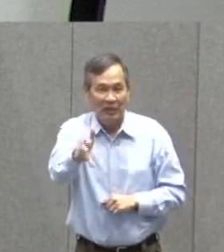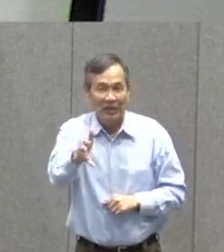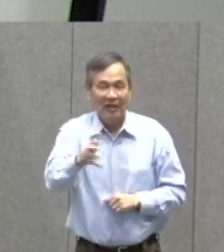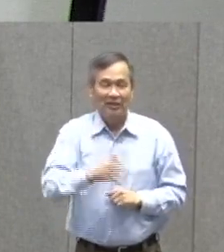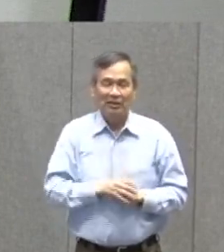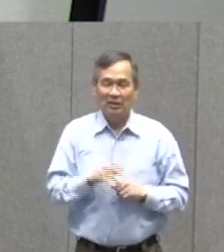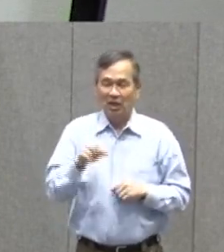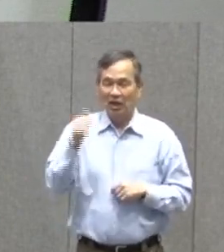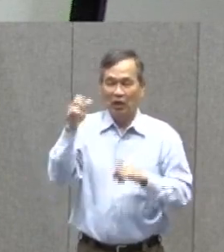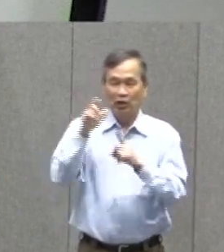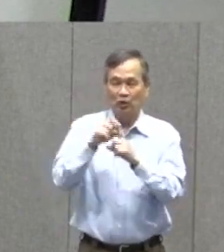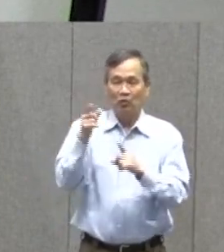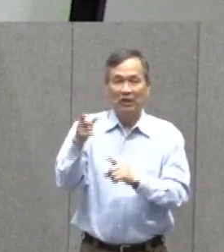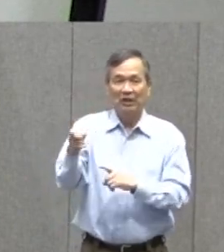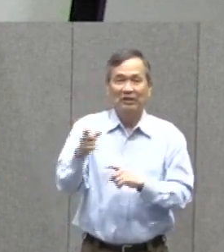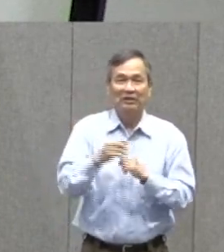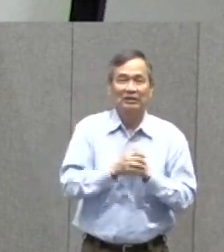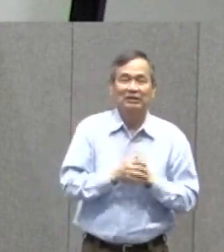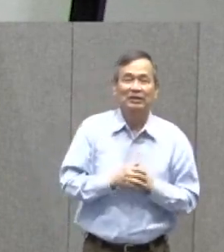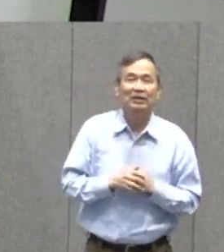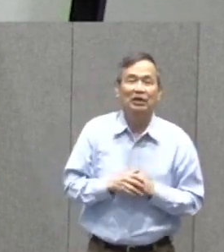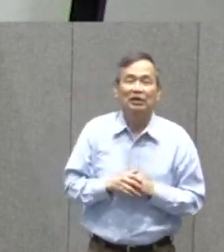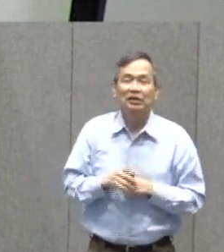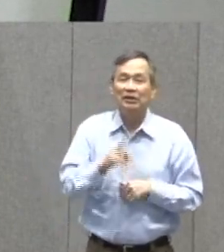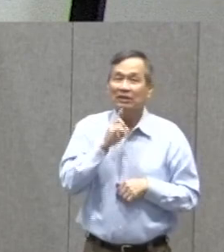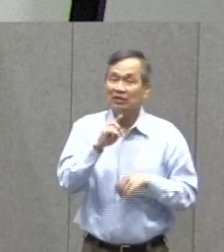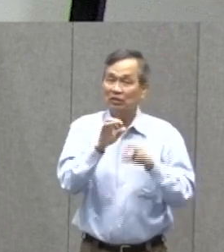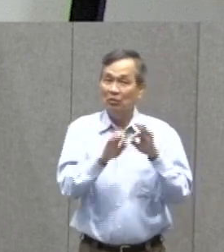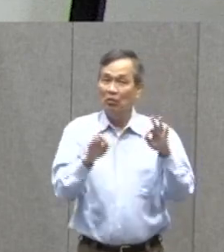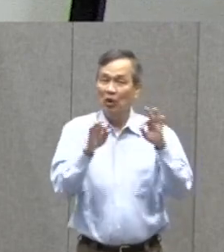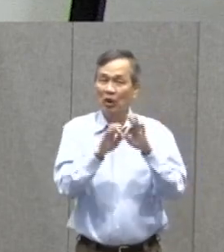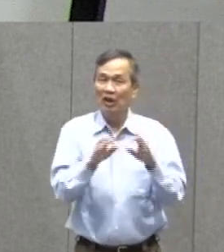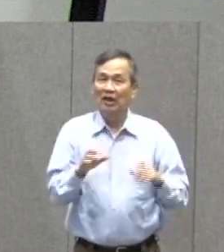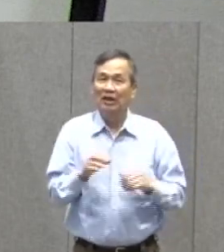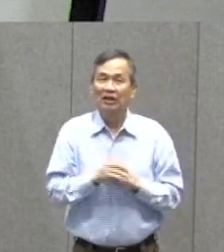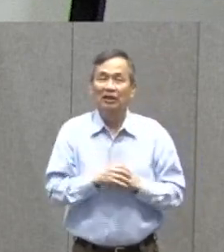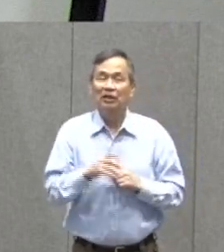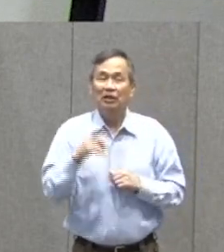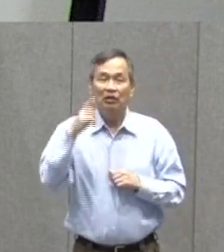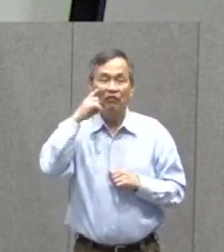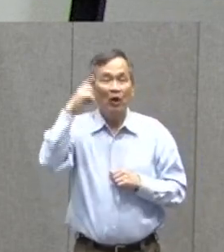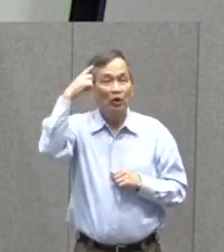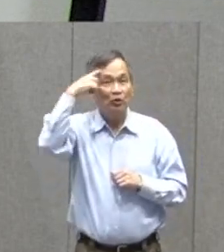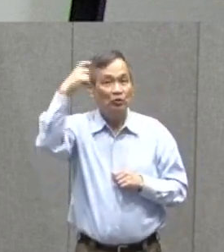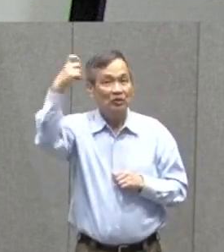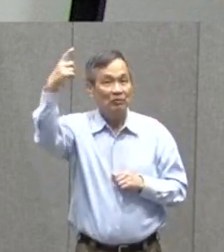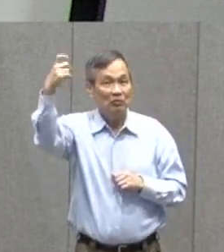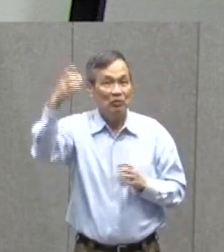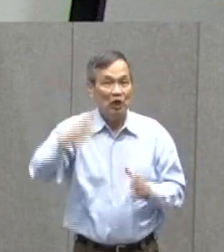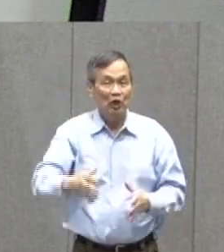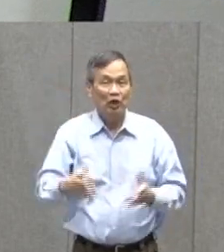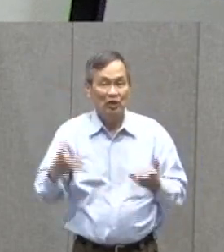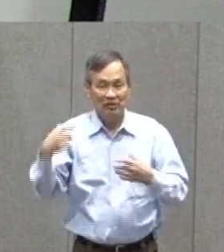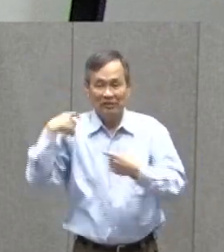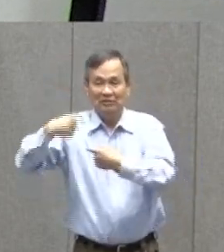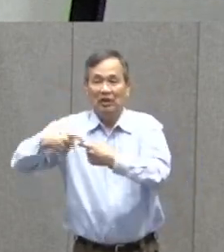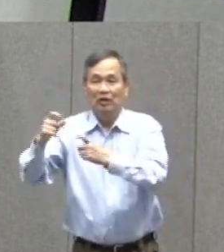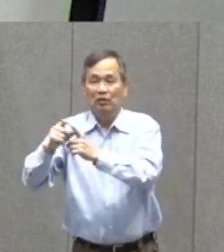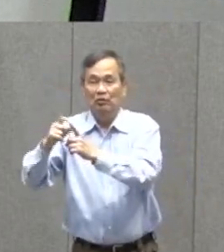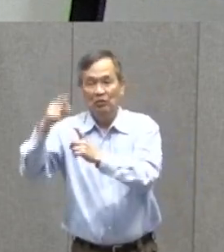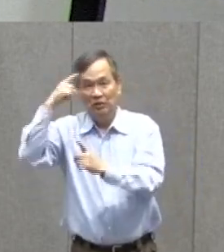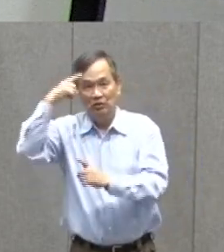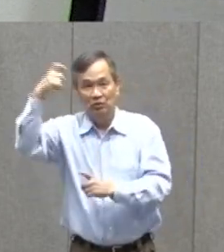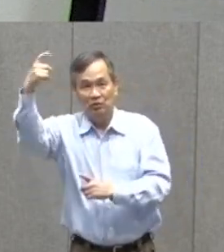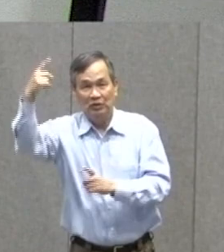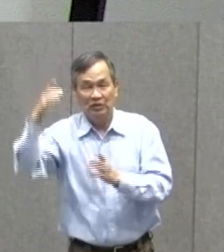other word that is there is soñadores. She uses soñadores for dreamers, the title of the book, which actually